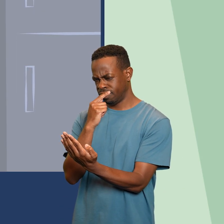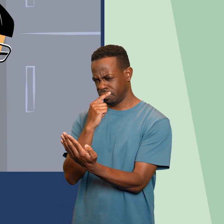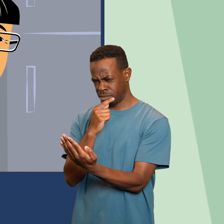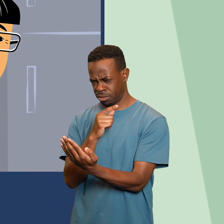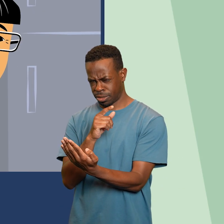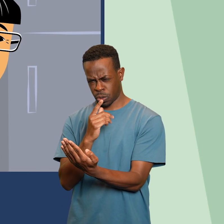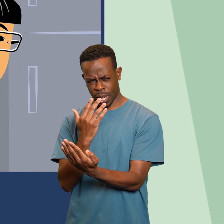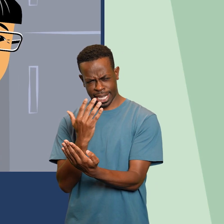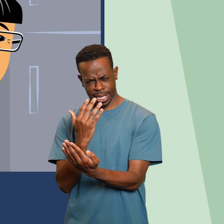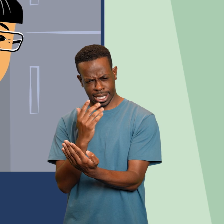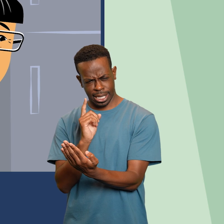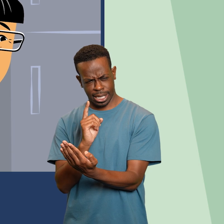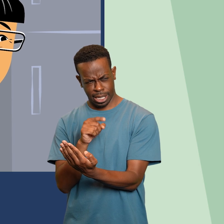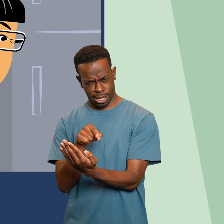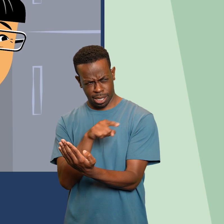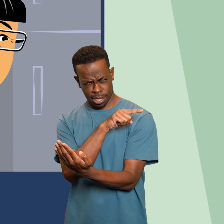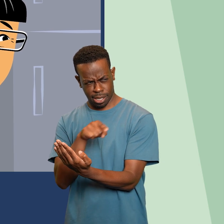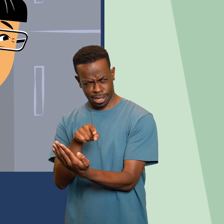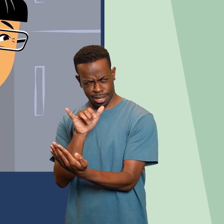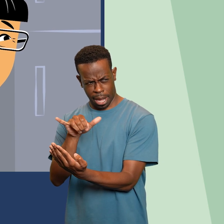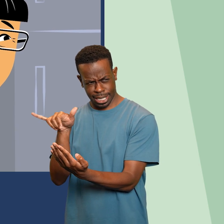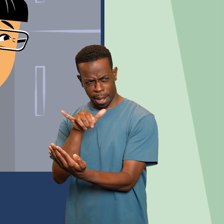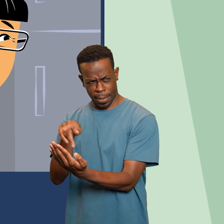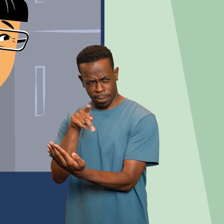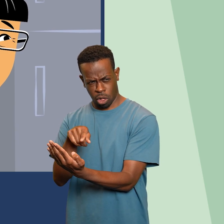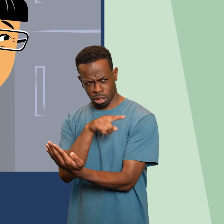Wait, could it be?